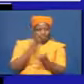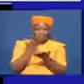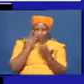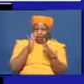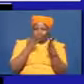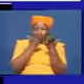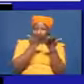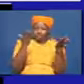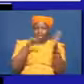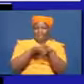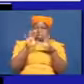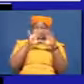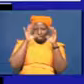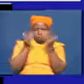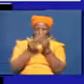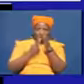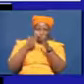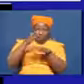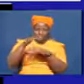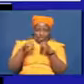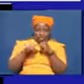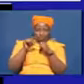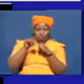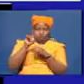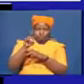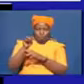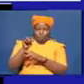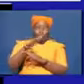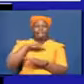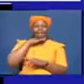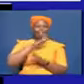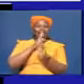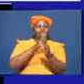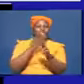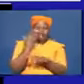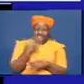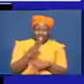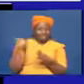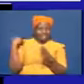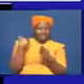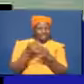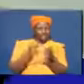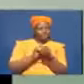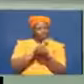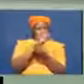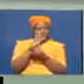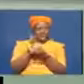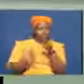with over 6.2 million deaths being reported since the pandemic struck.